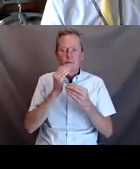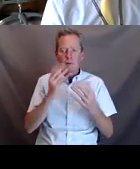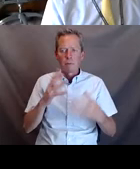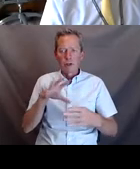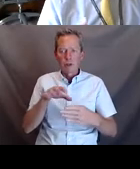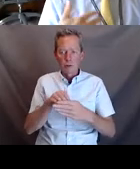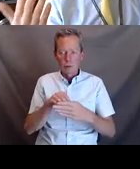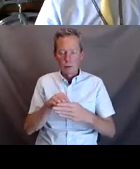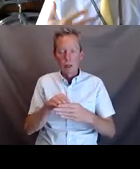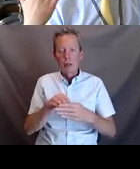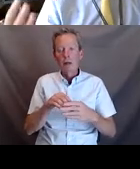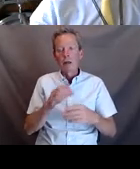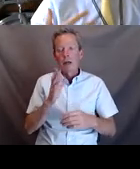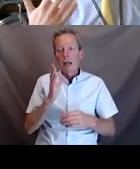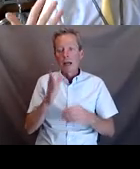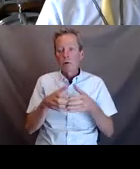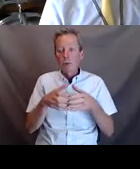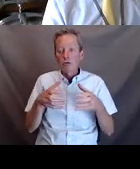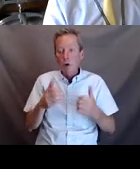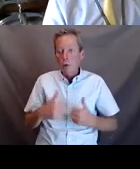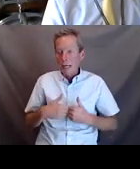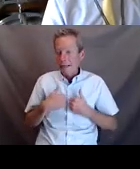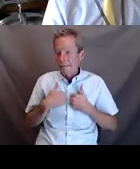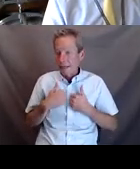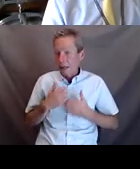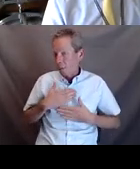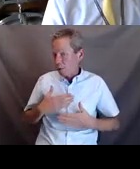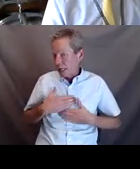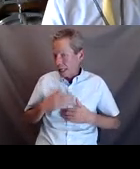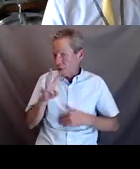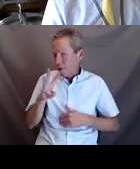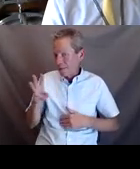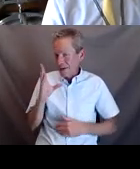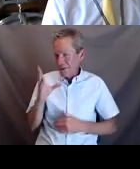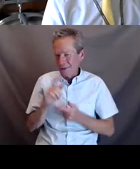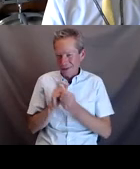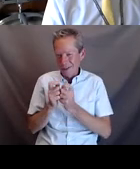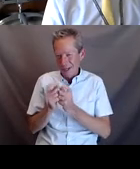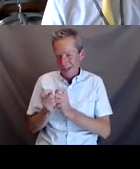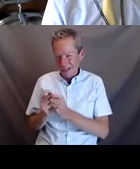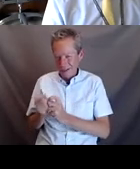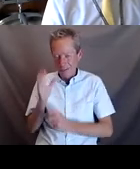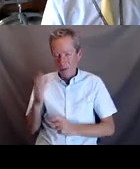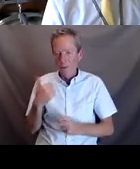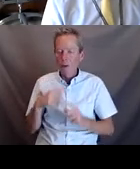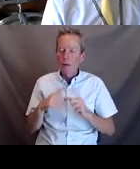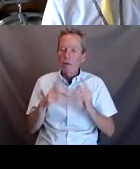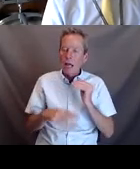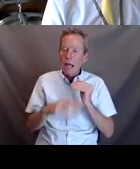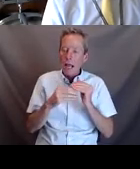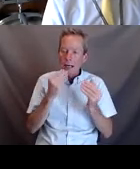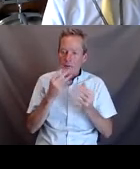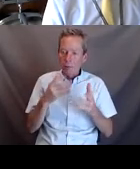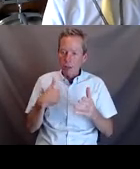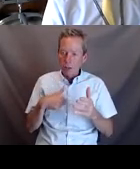and it will be a growing, a living, breathing website that will house much more information as